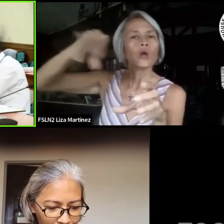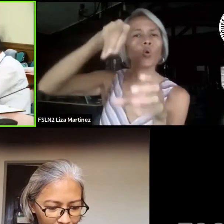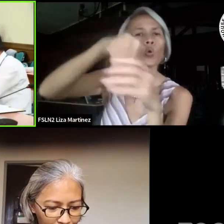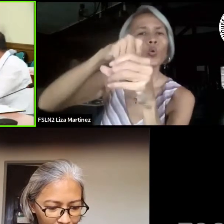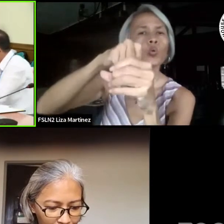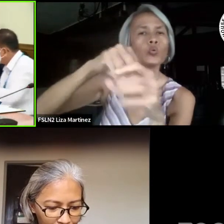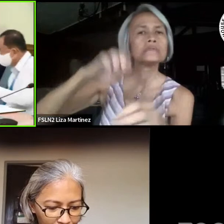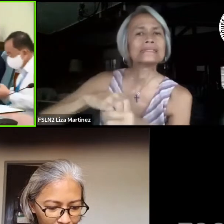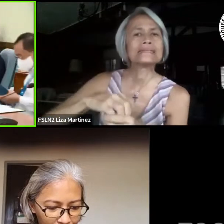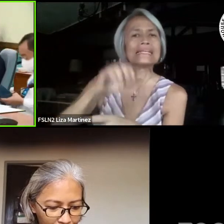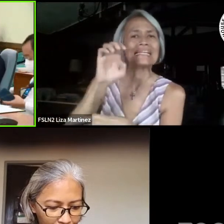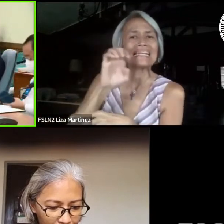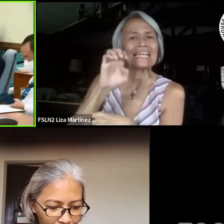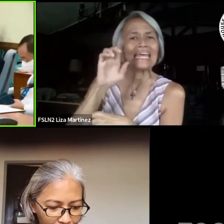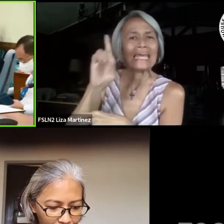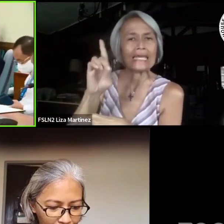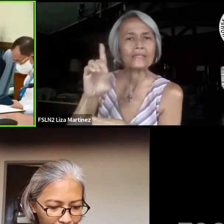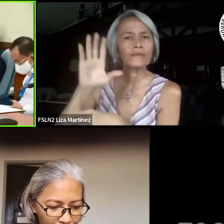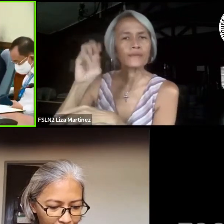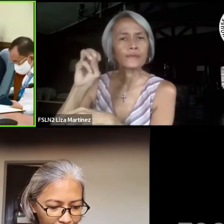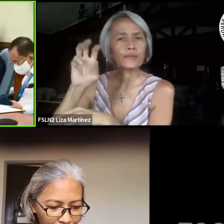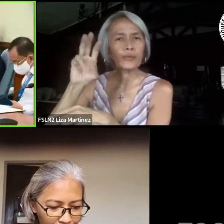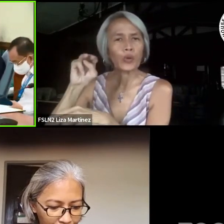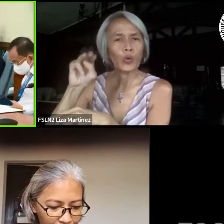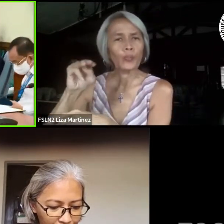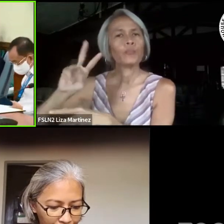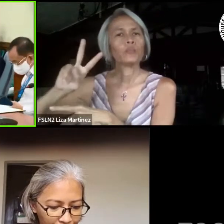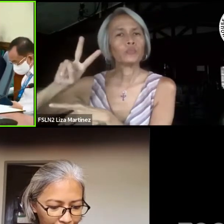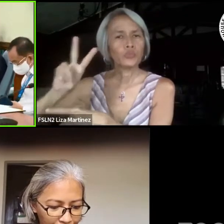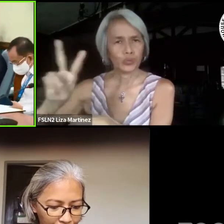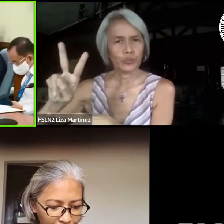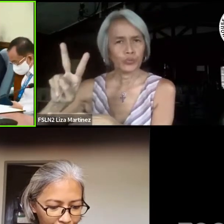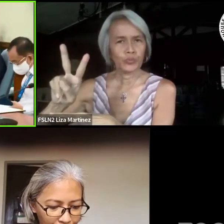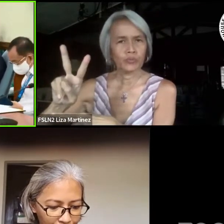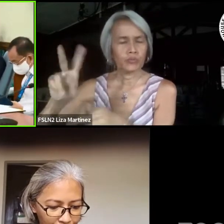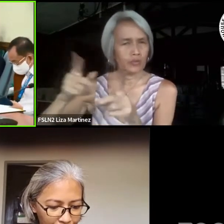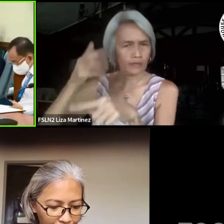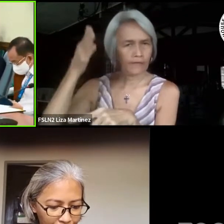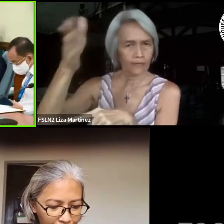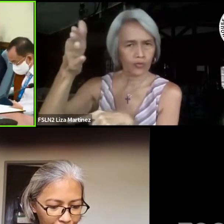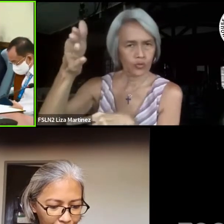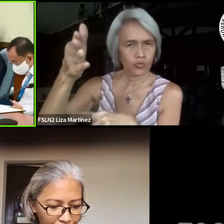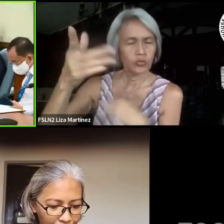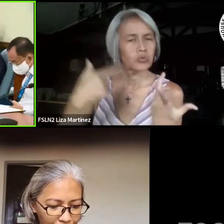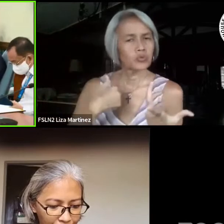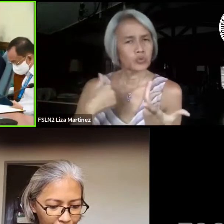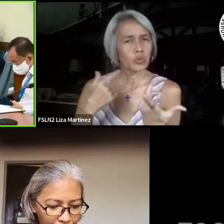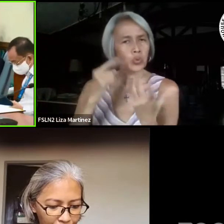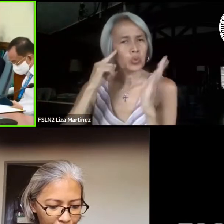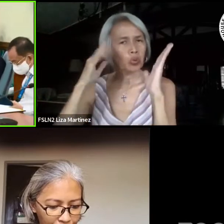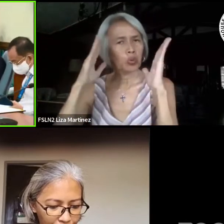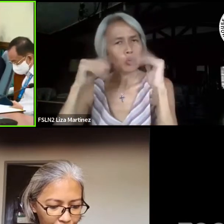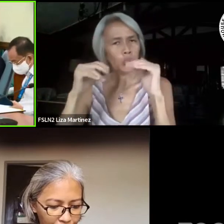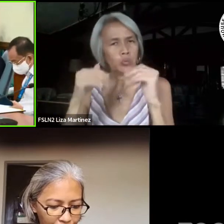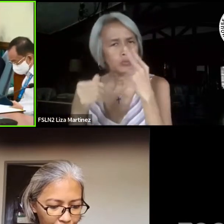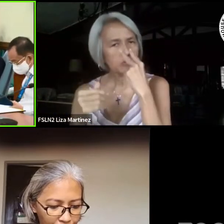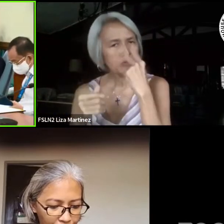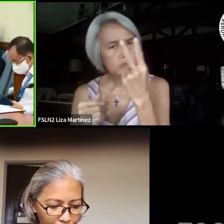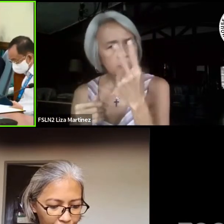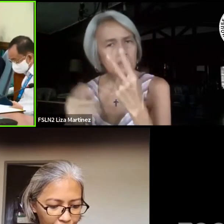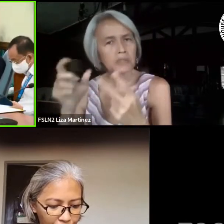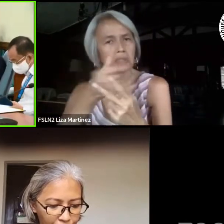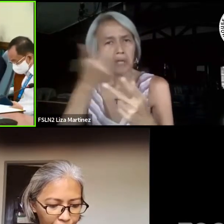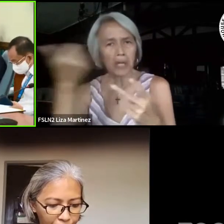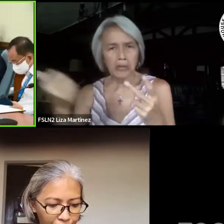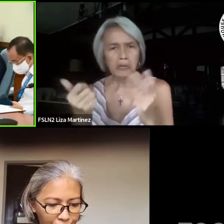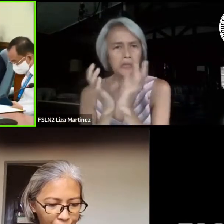we'll benefit from the... we'll have the opportunity to hear and receive testimonies on the ground, aside from